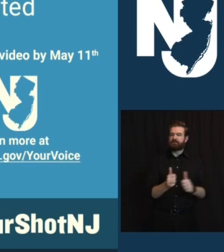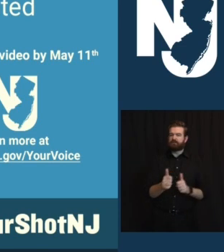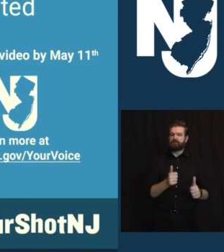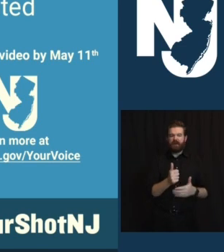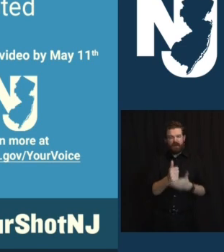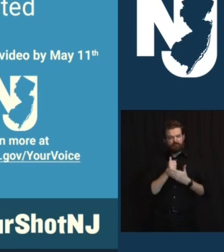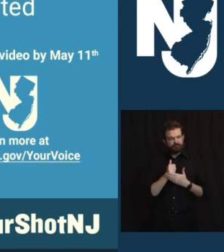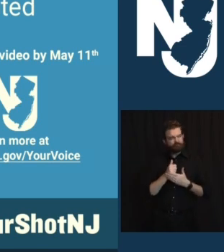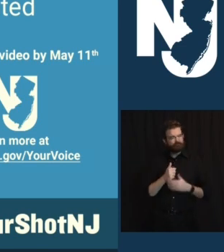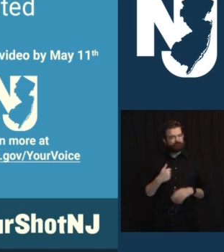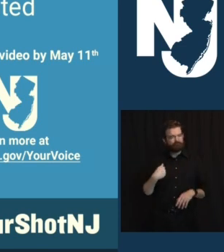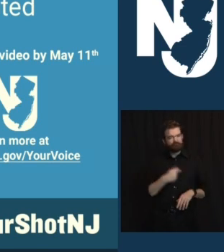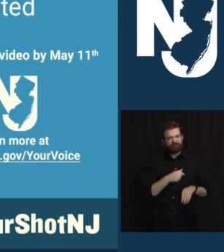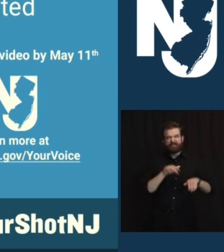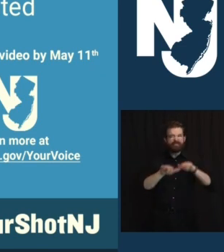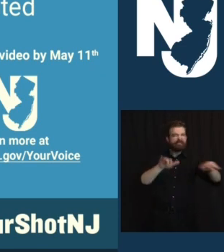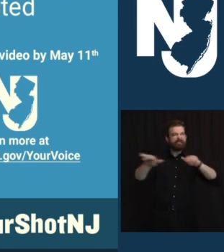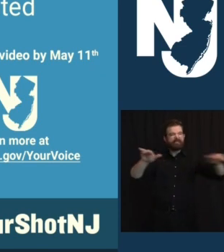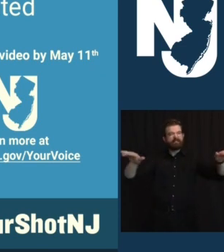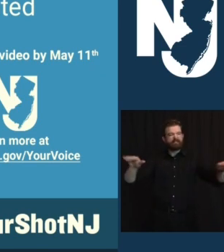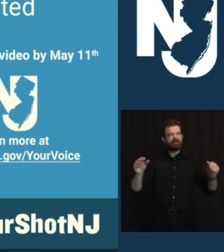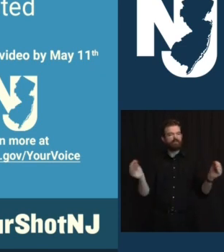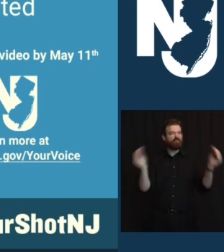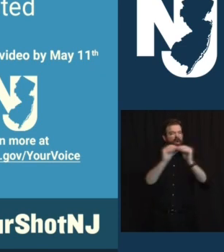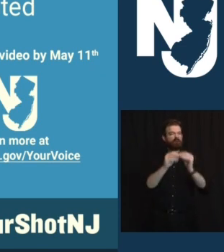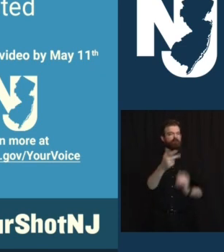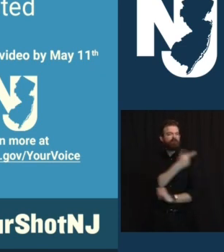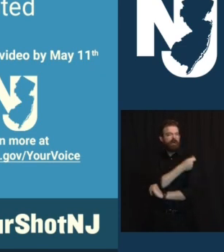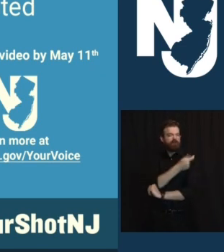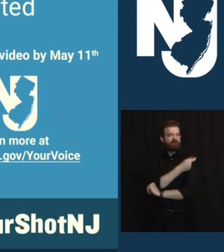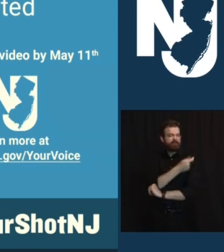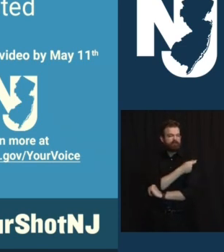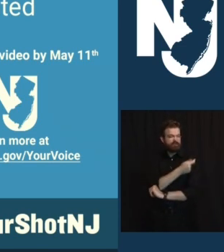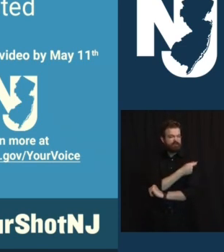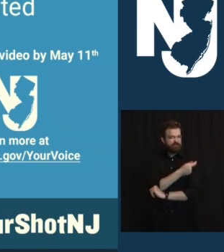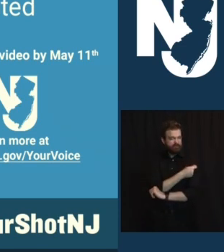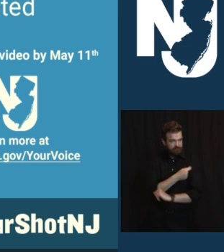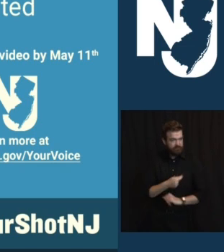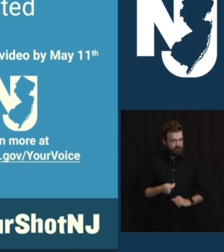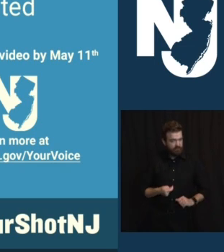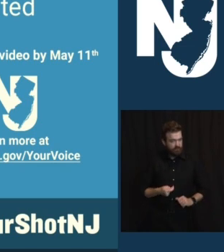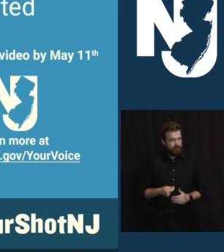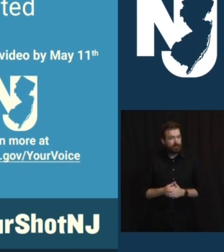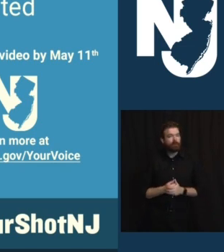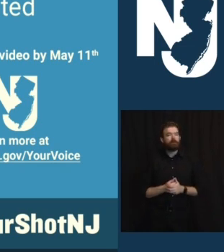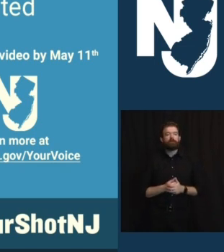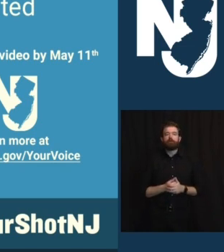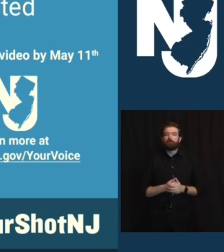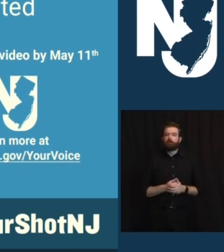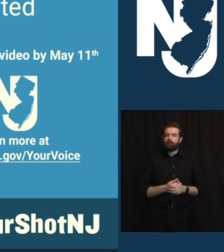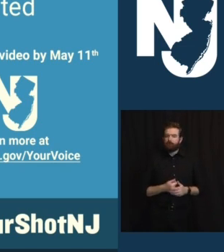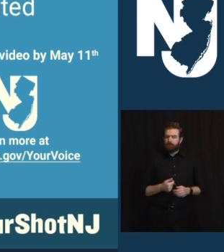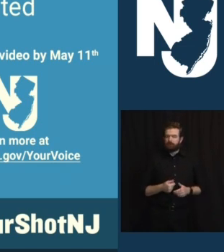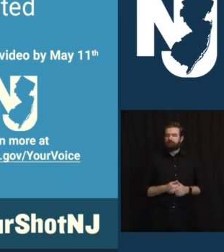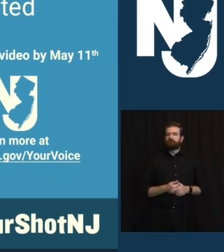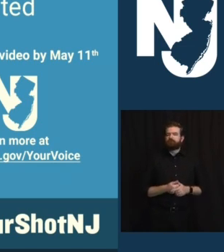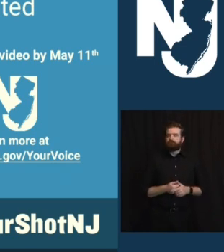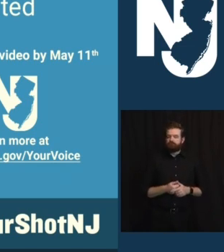state has our grit, our determination, or our creativity. I can't wait to